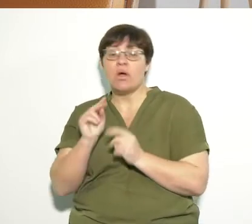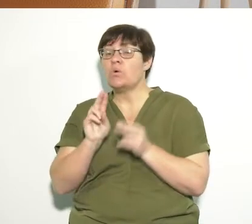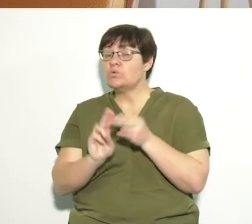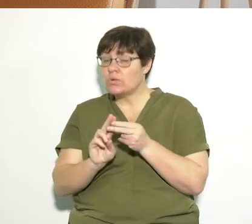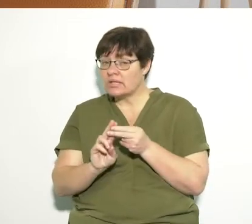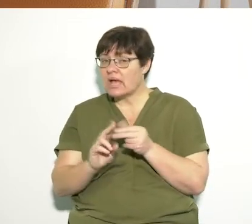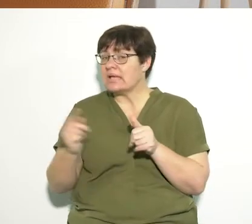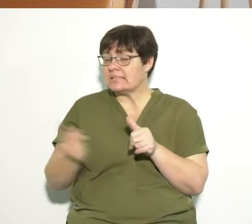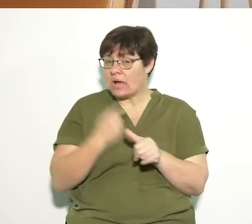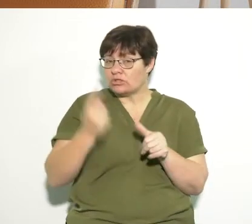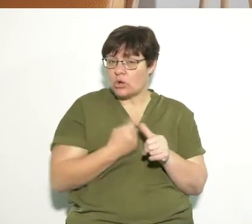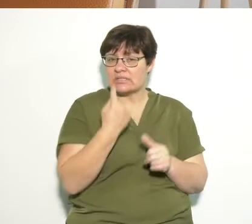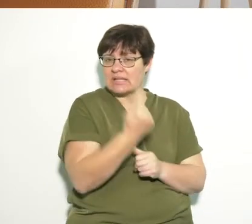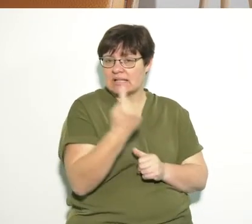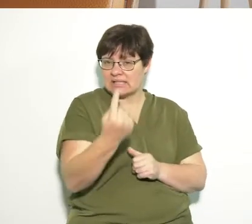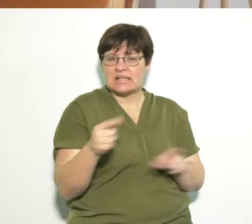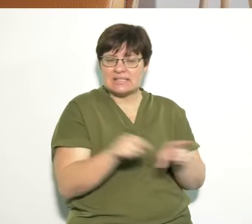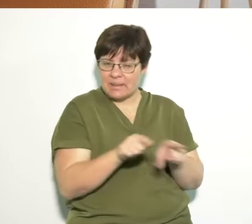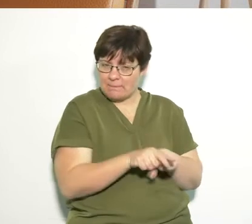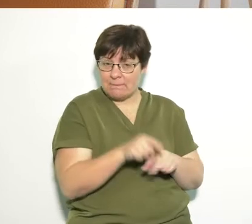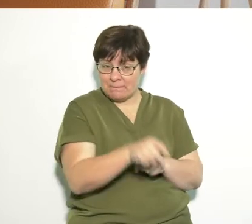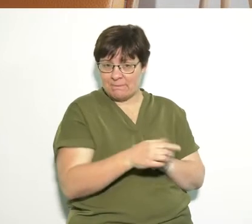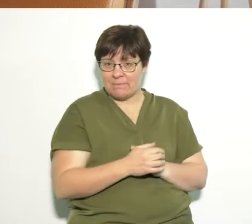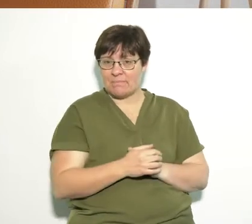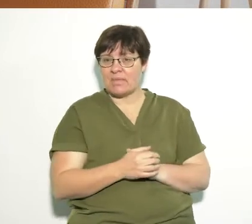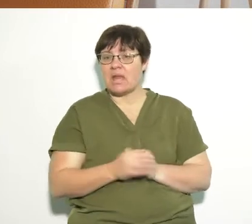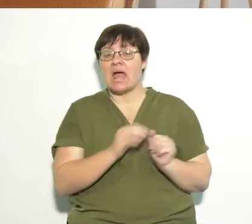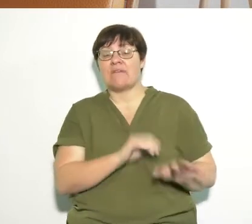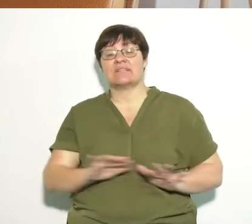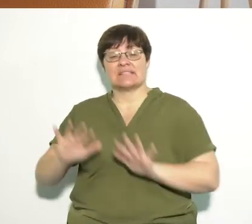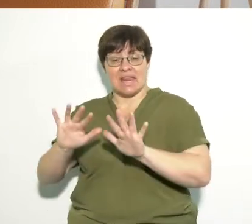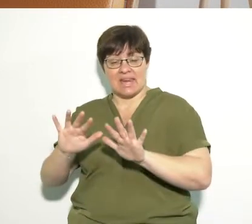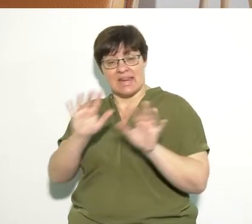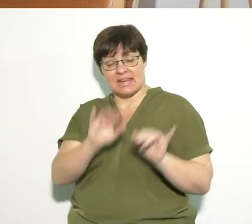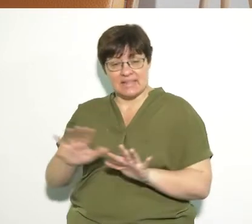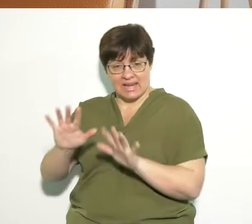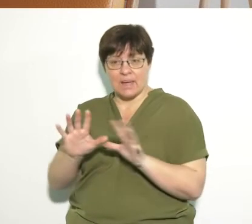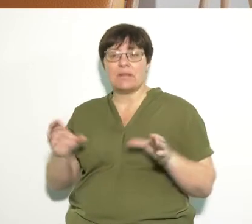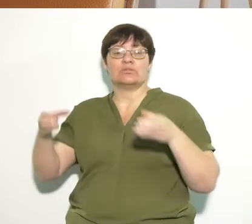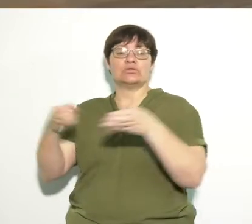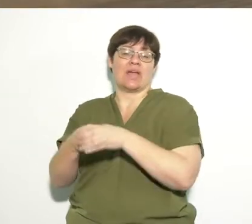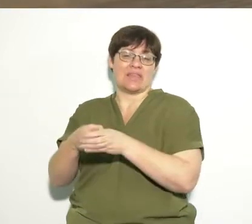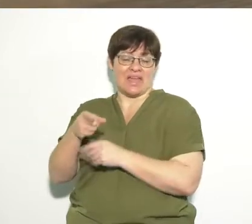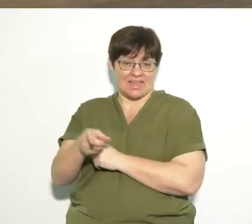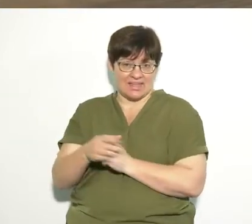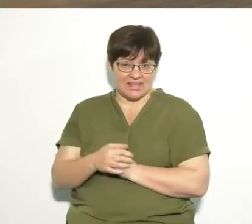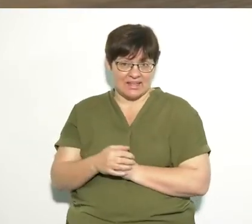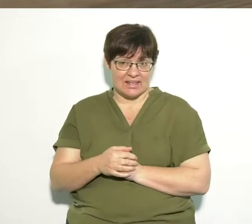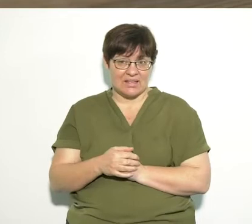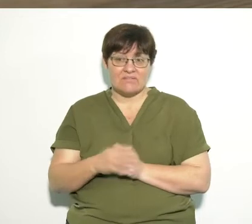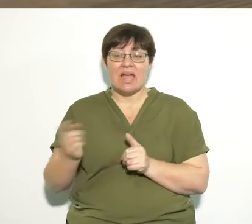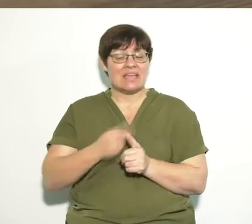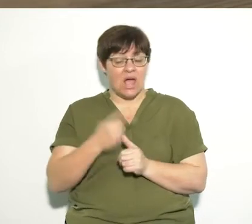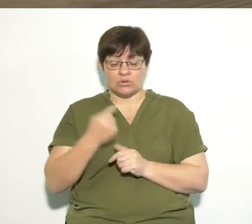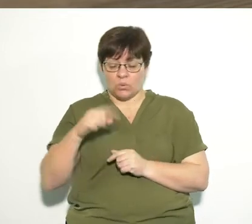you count singular objects such as these, okay? And you have tens, which I have bundled up on these strings. So